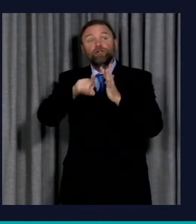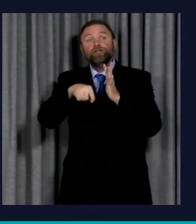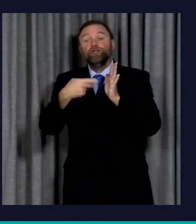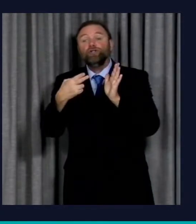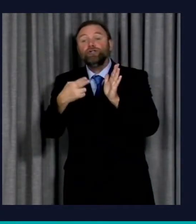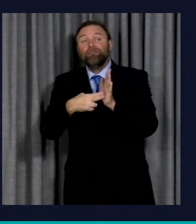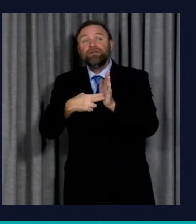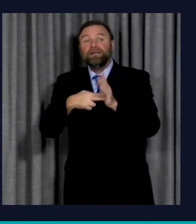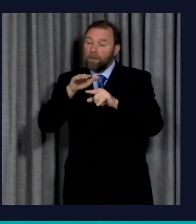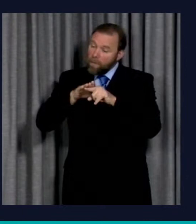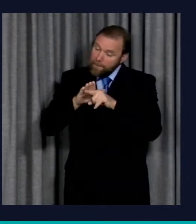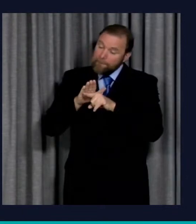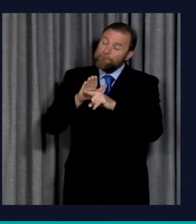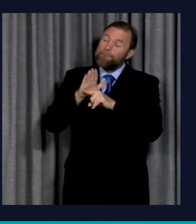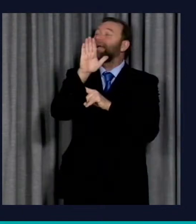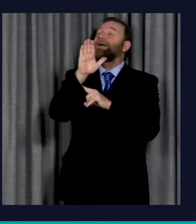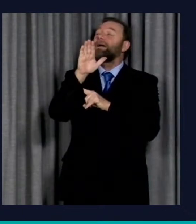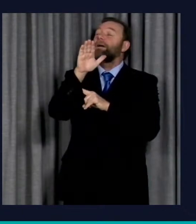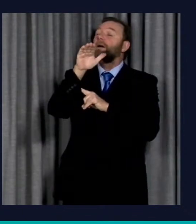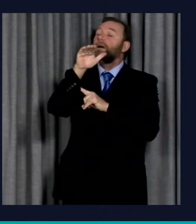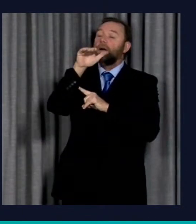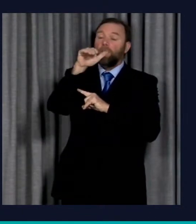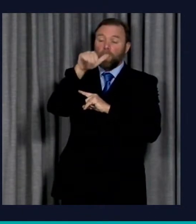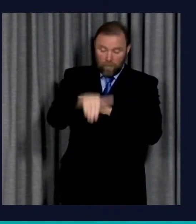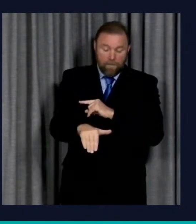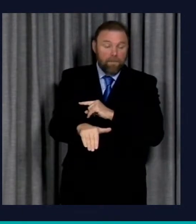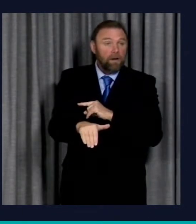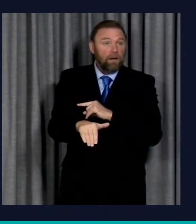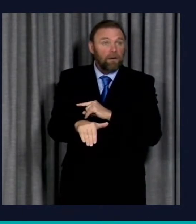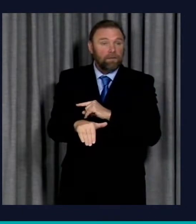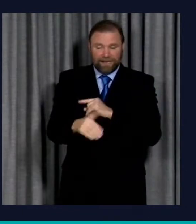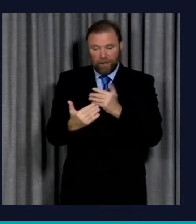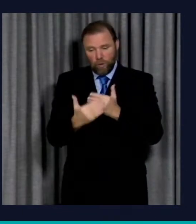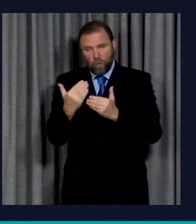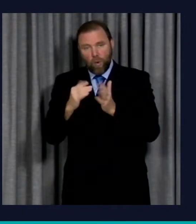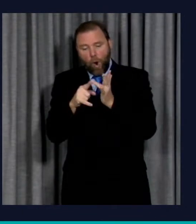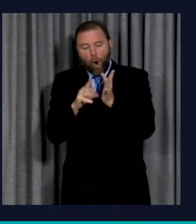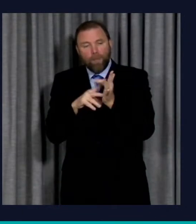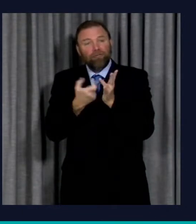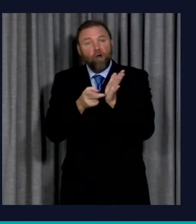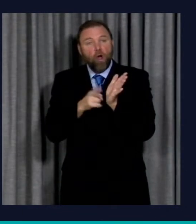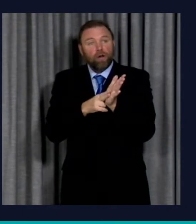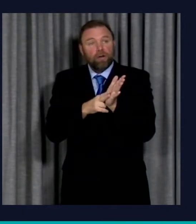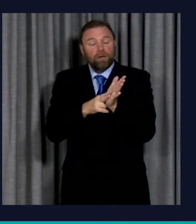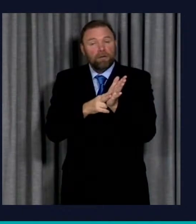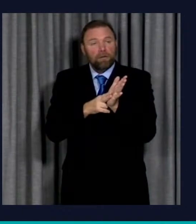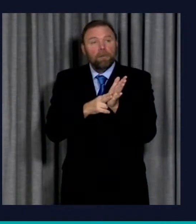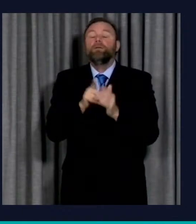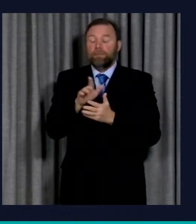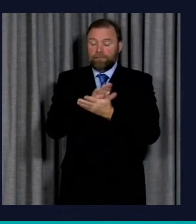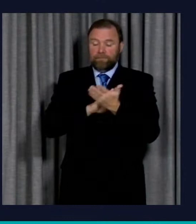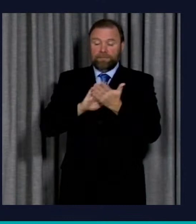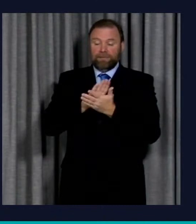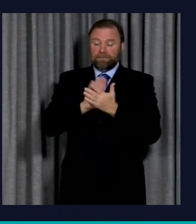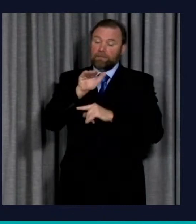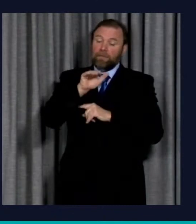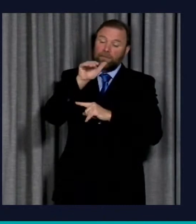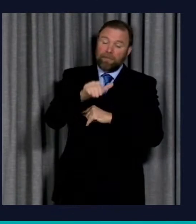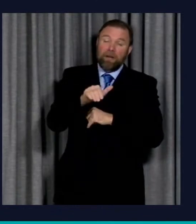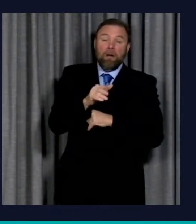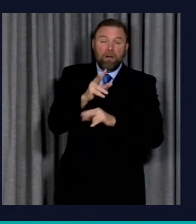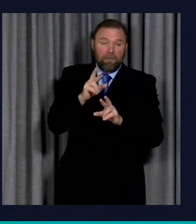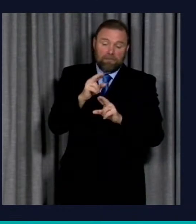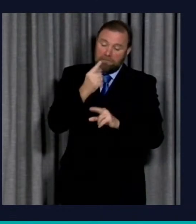see the peak of coronavirus, the new Omicron variant, and that things